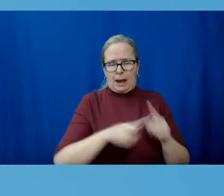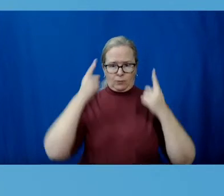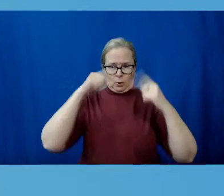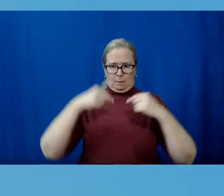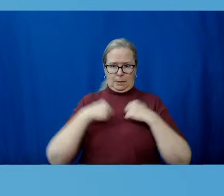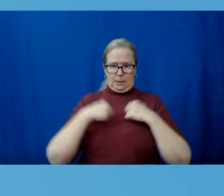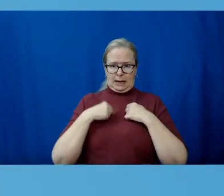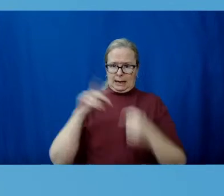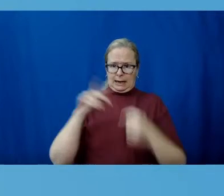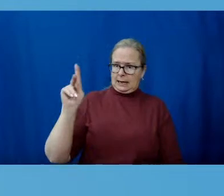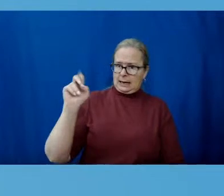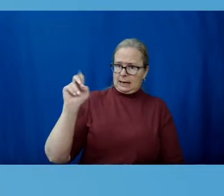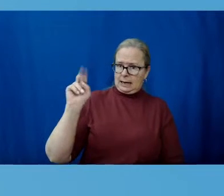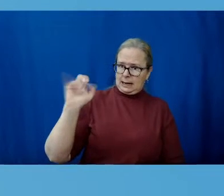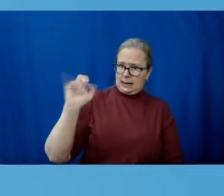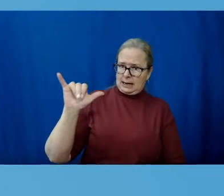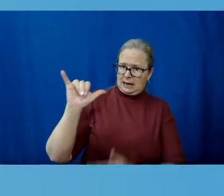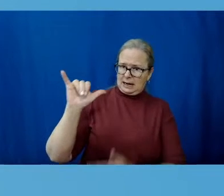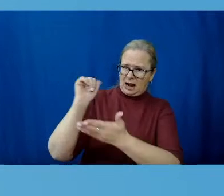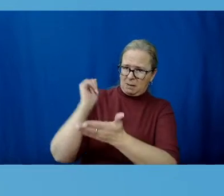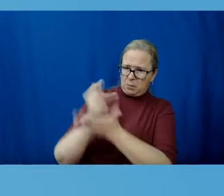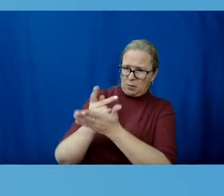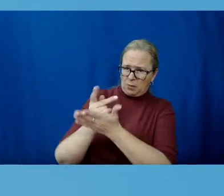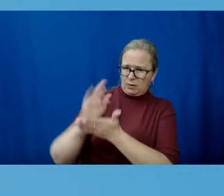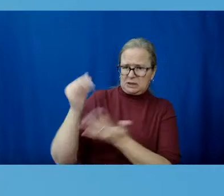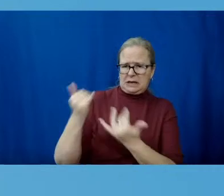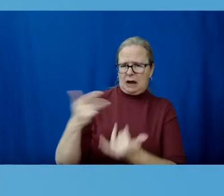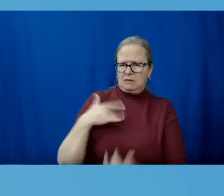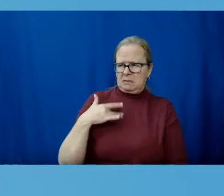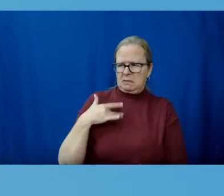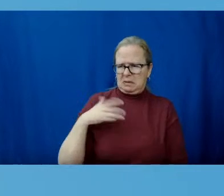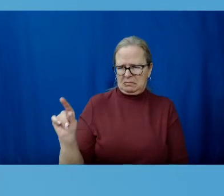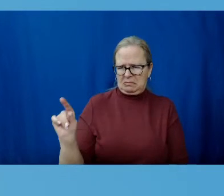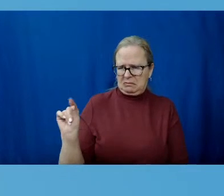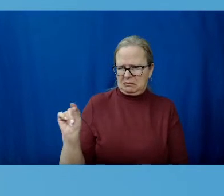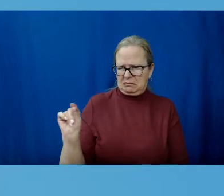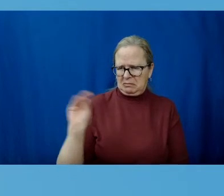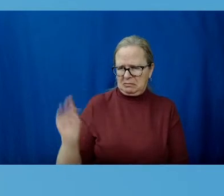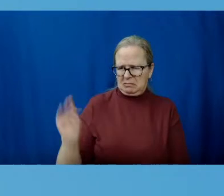rating, and Angus Reid said 19% approval over COVID.